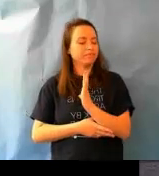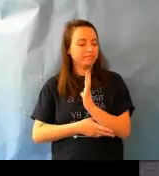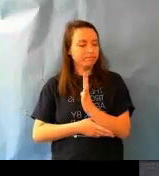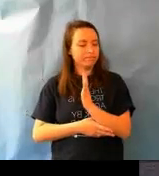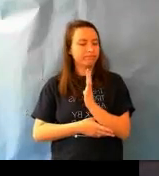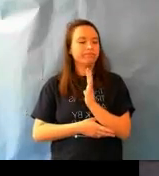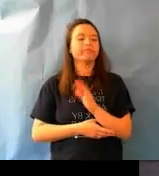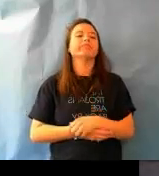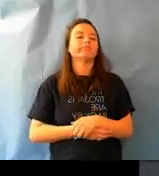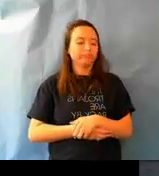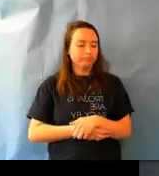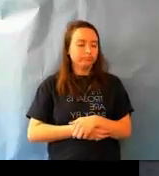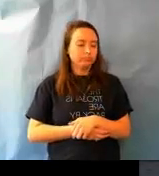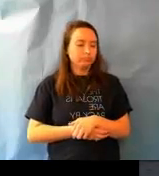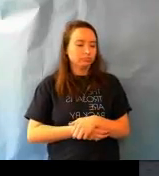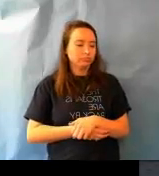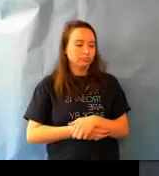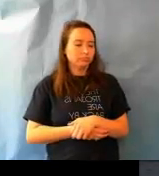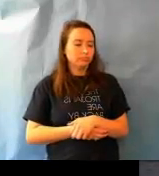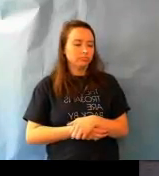color for Max, that's okay.